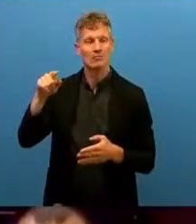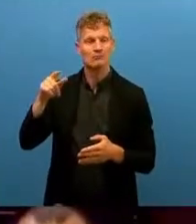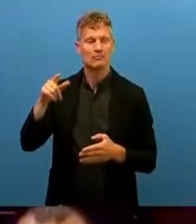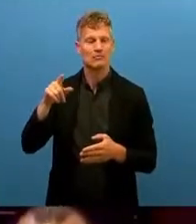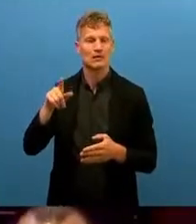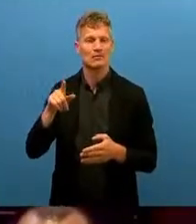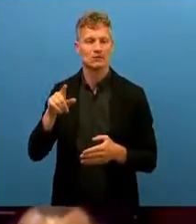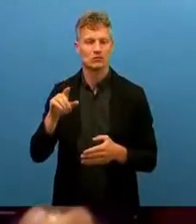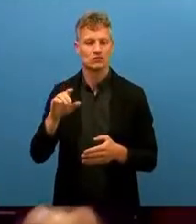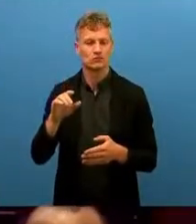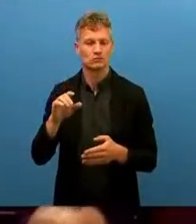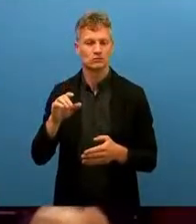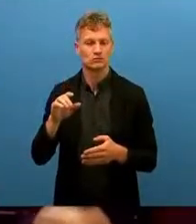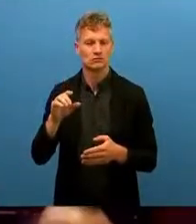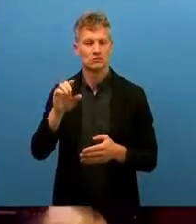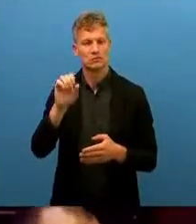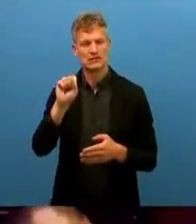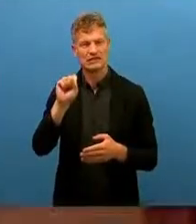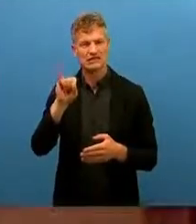Sierra.